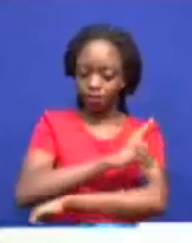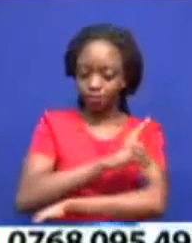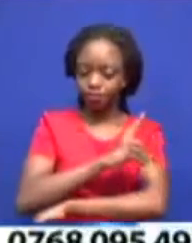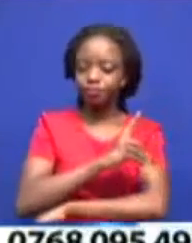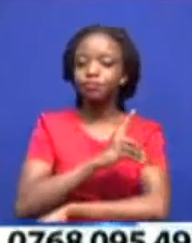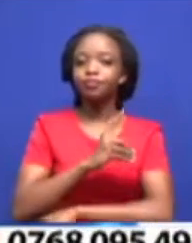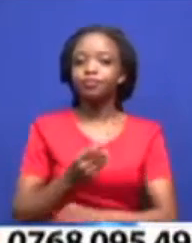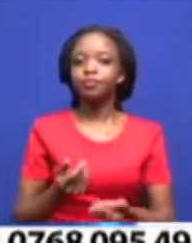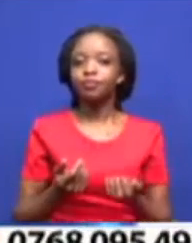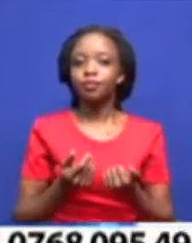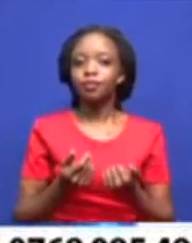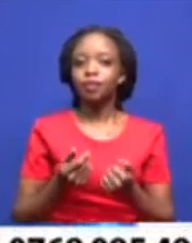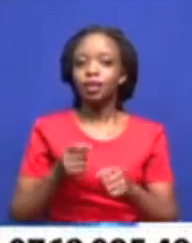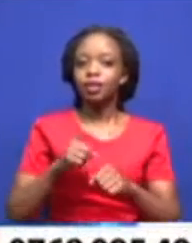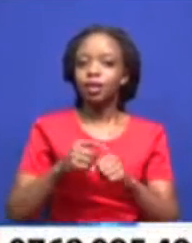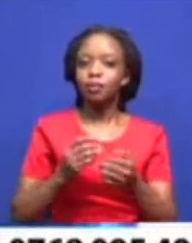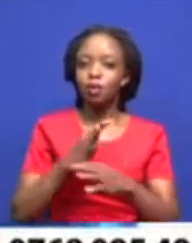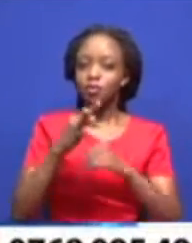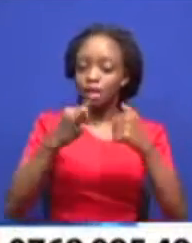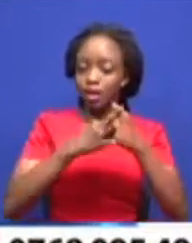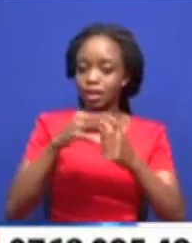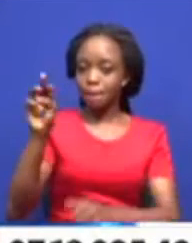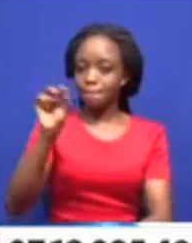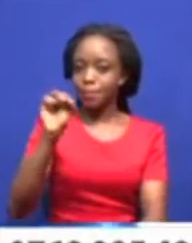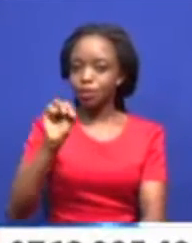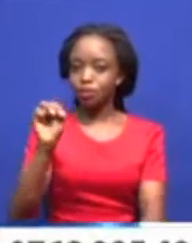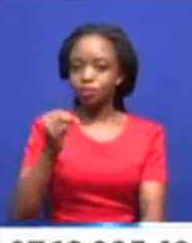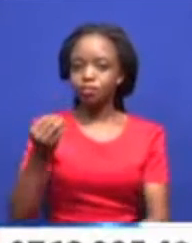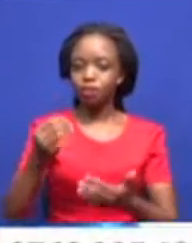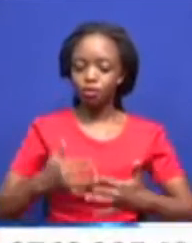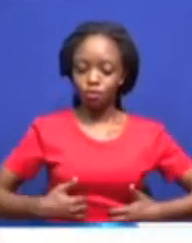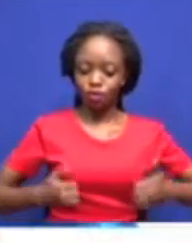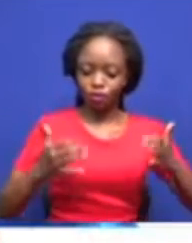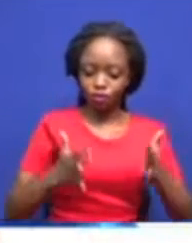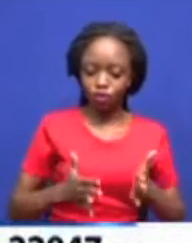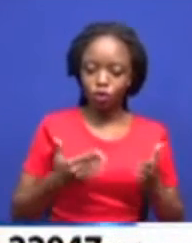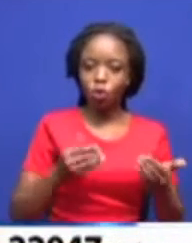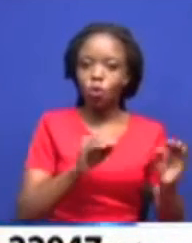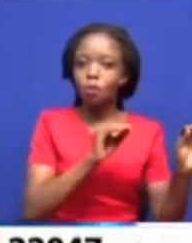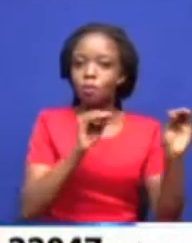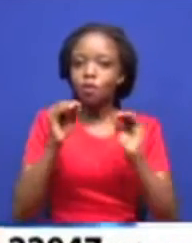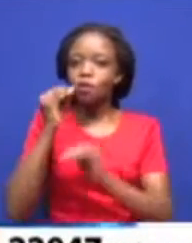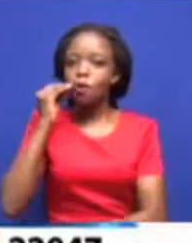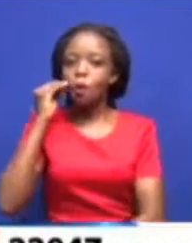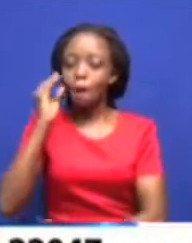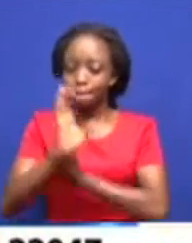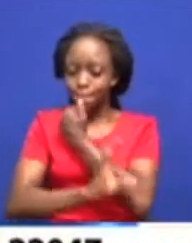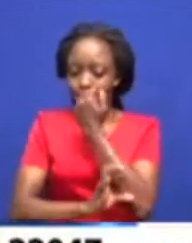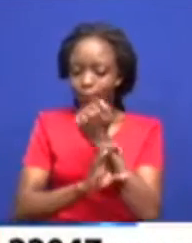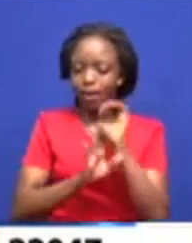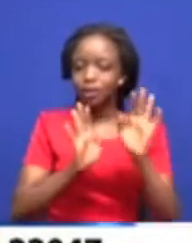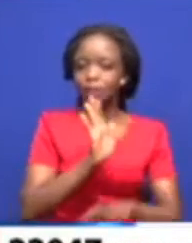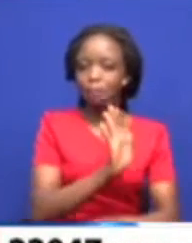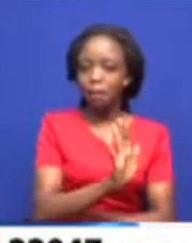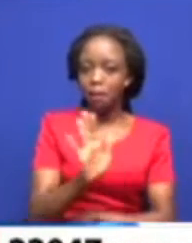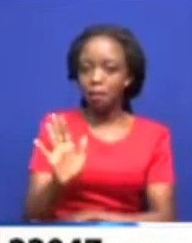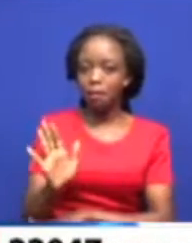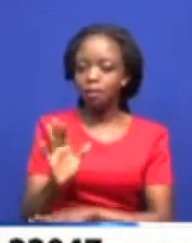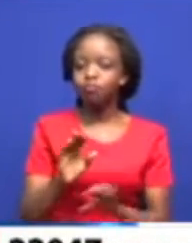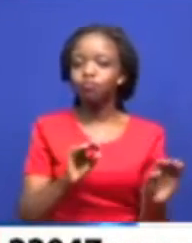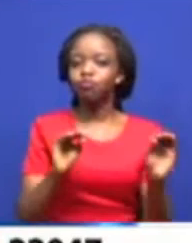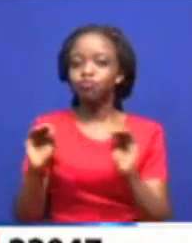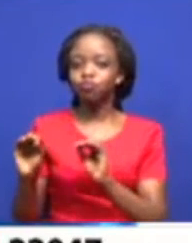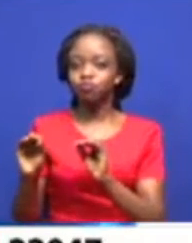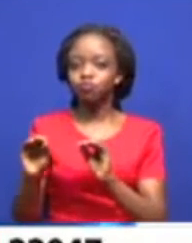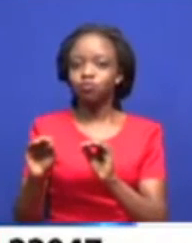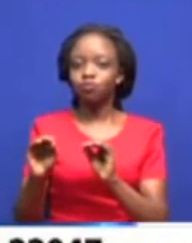approximately up to 80 million refugees who are flee from their home countries, and other millions who are